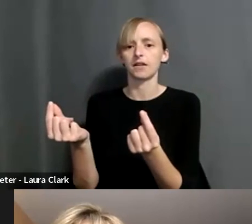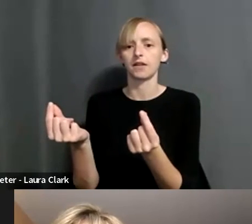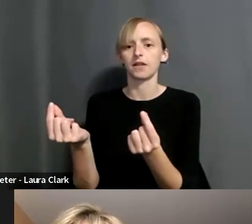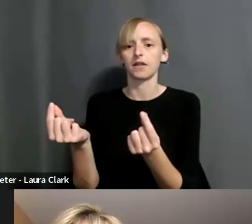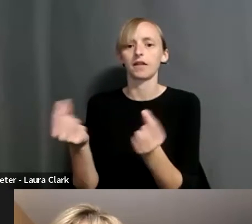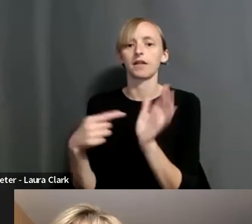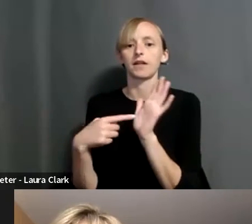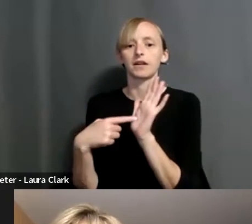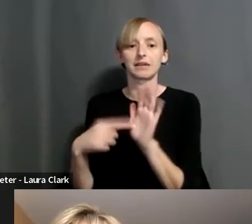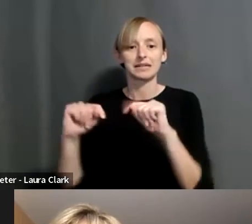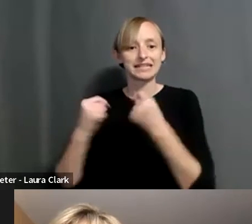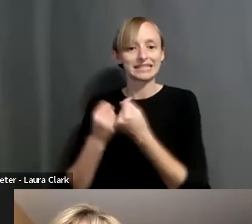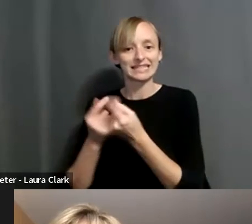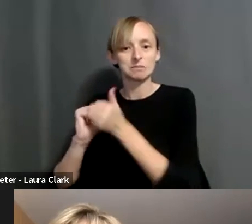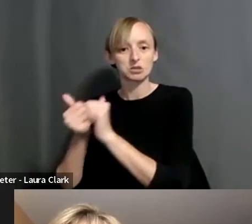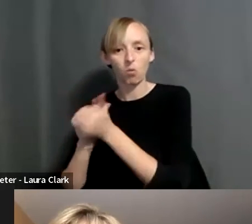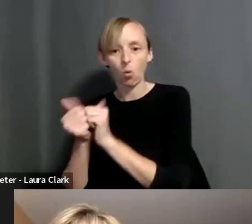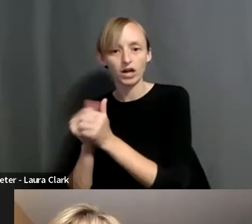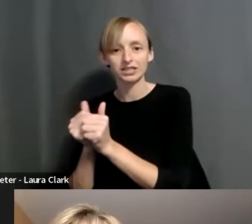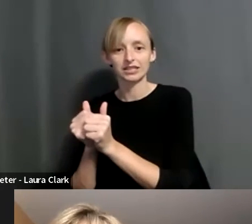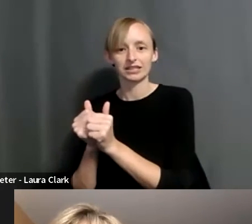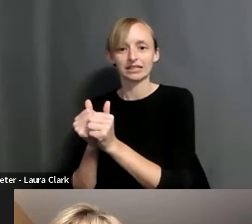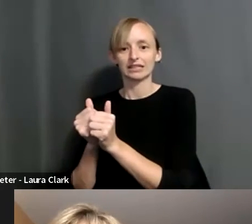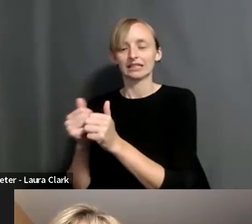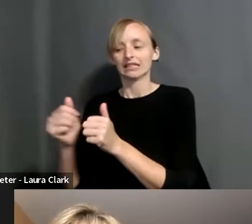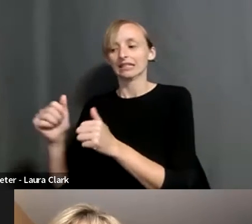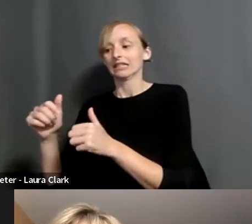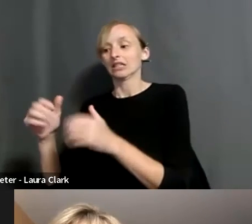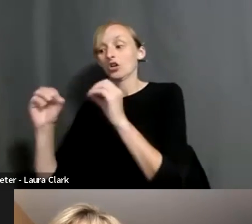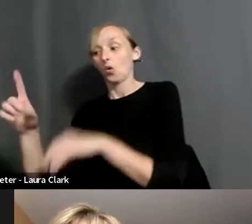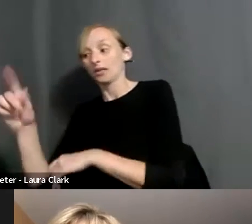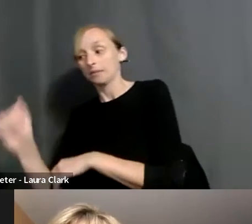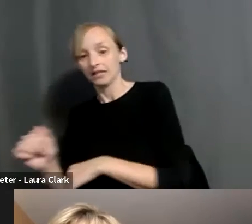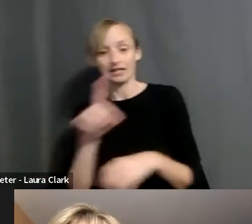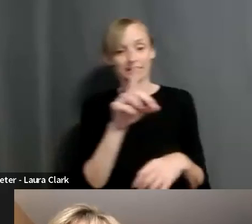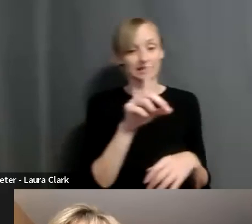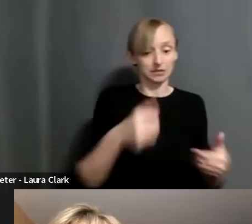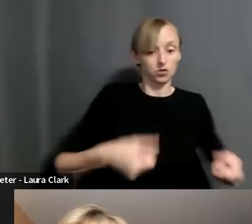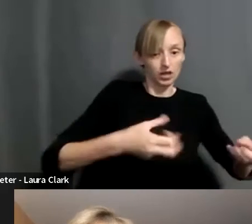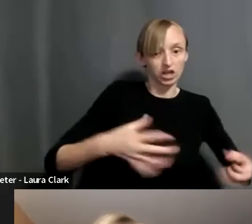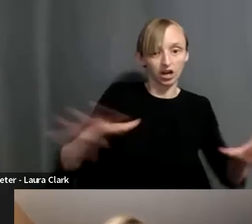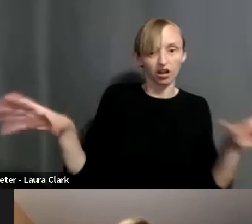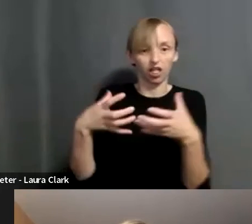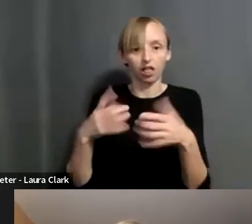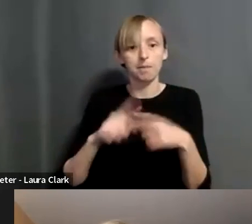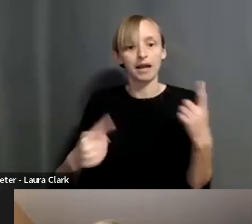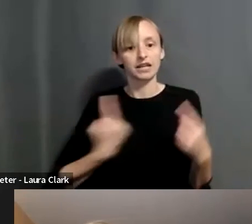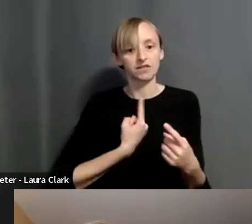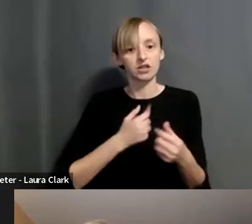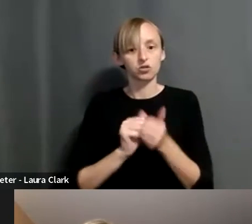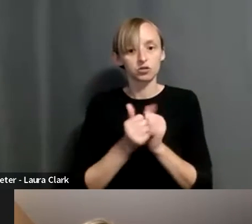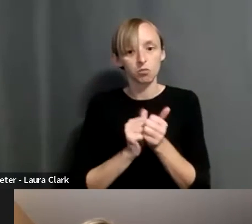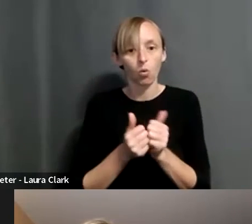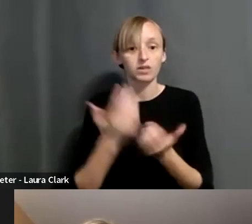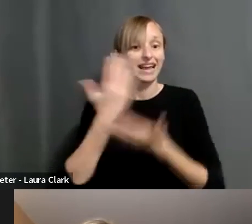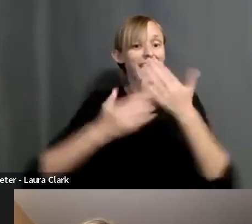play like a team sport. You just can't intermix everybody with people in chairs. But the individual sports definitely, especially the hand cycling. We have